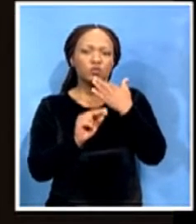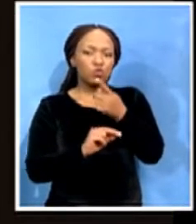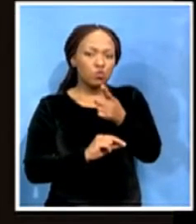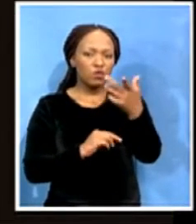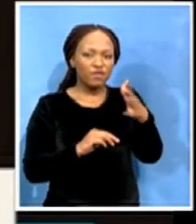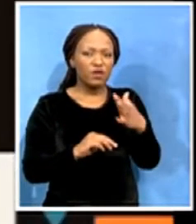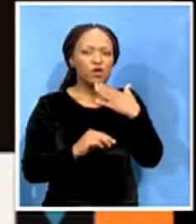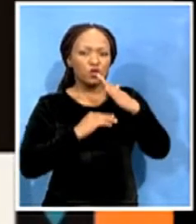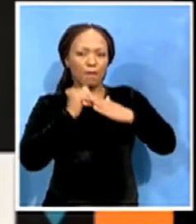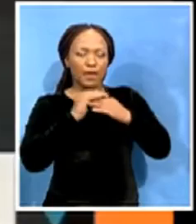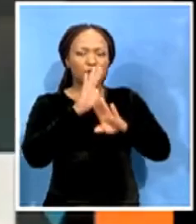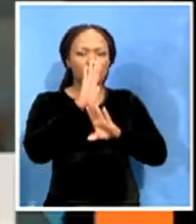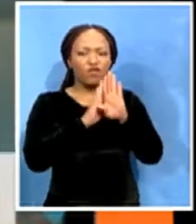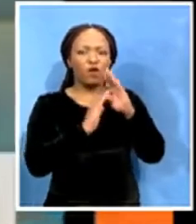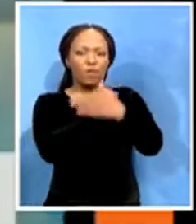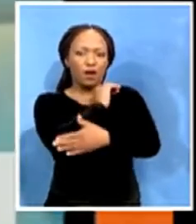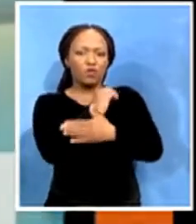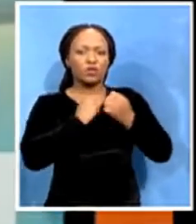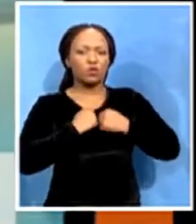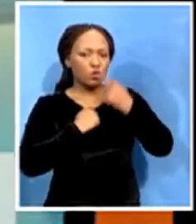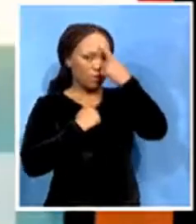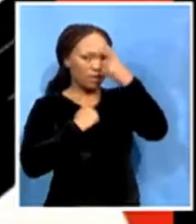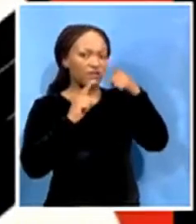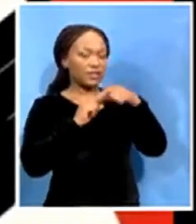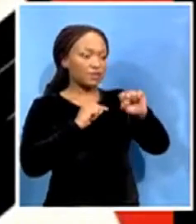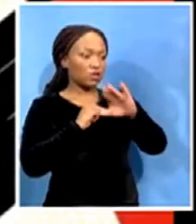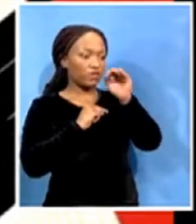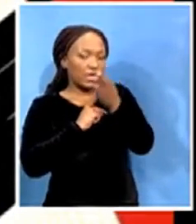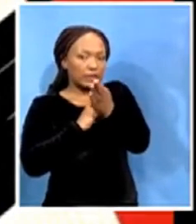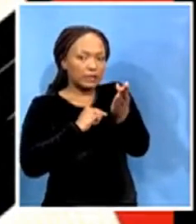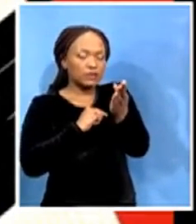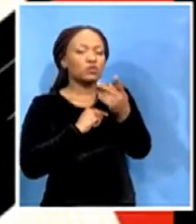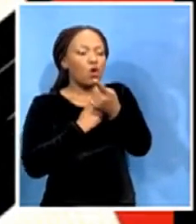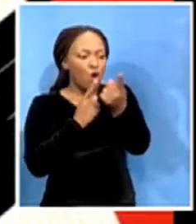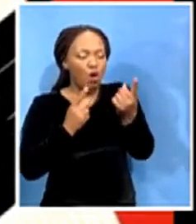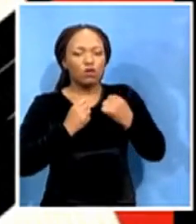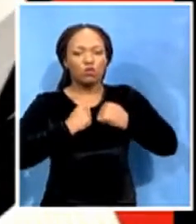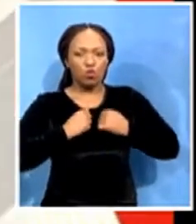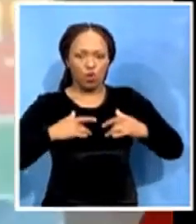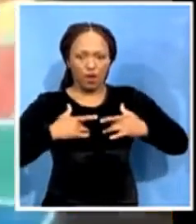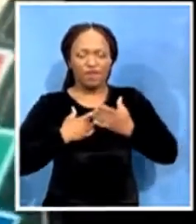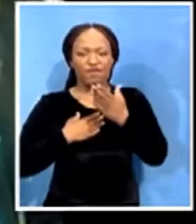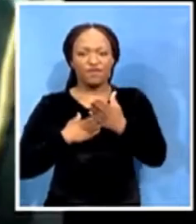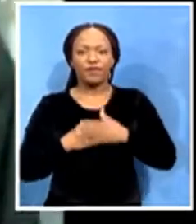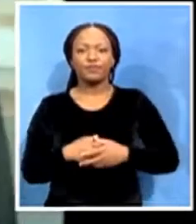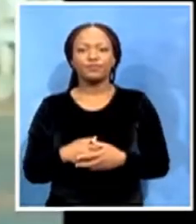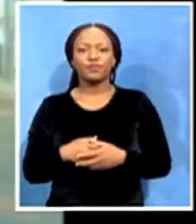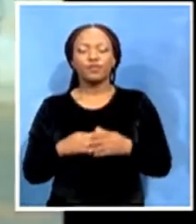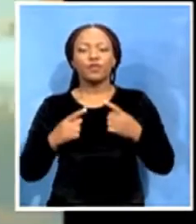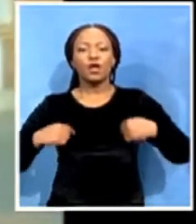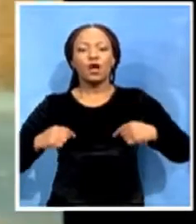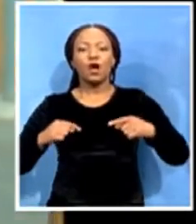And believe that South Africa belongs to all who live in it. United in our diversity.